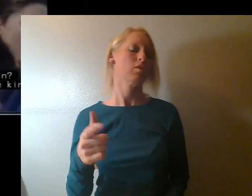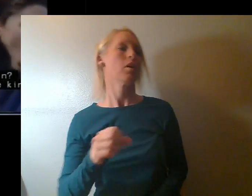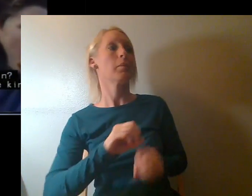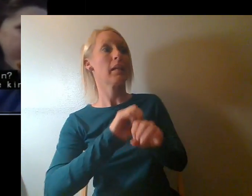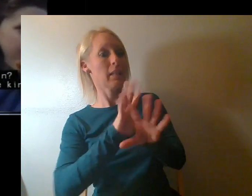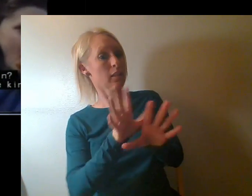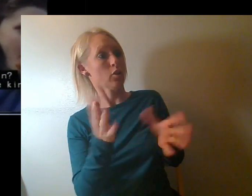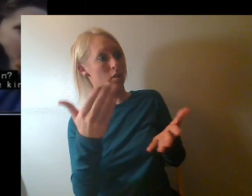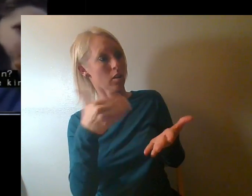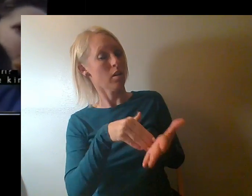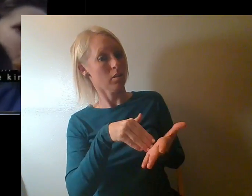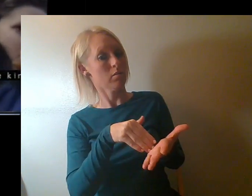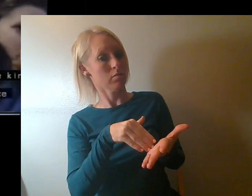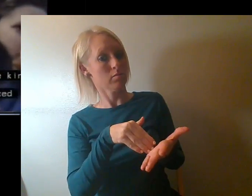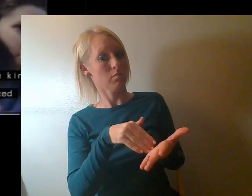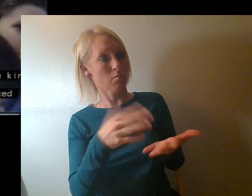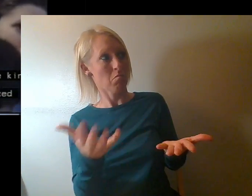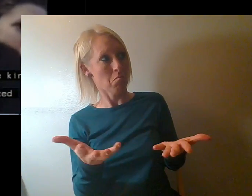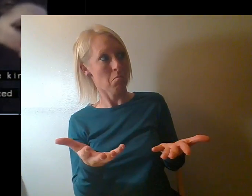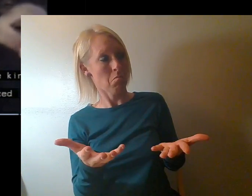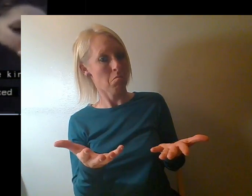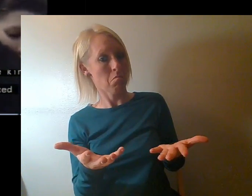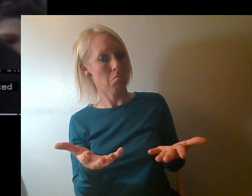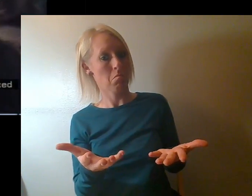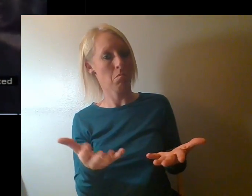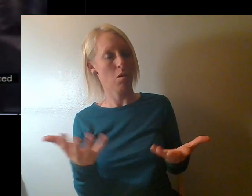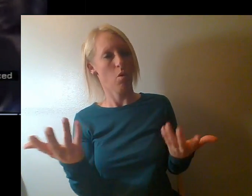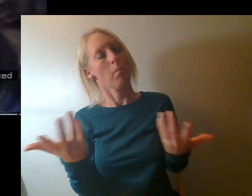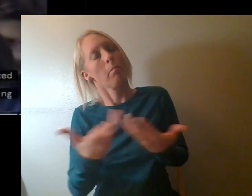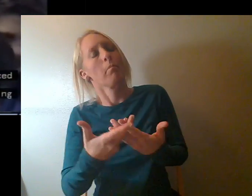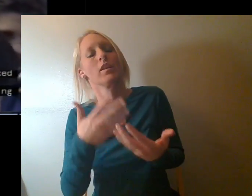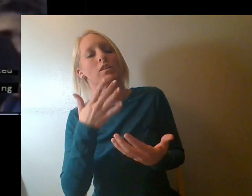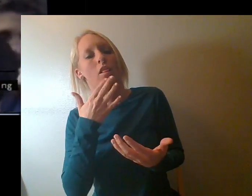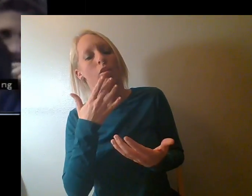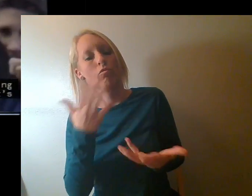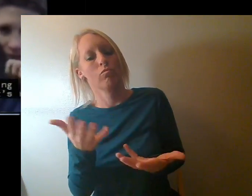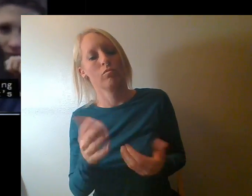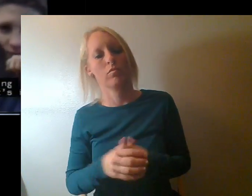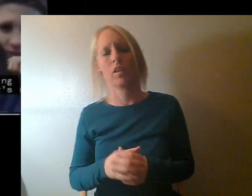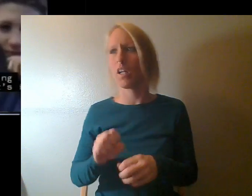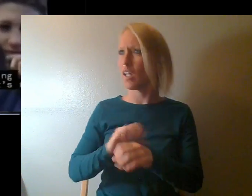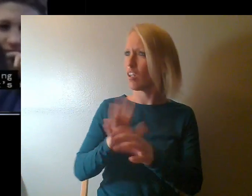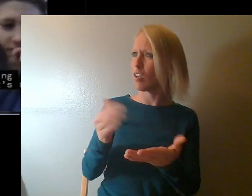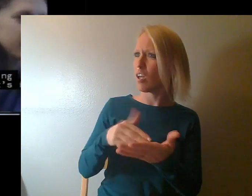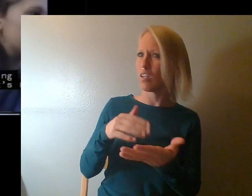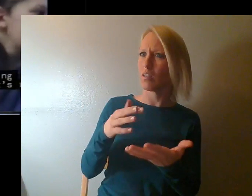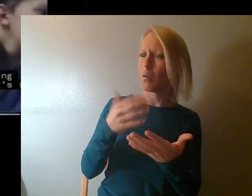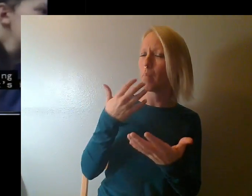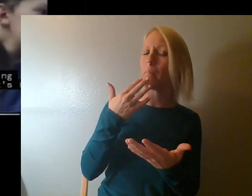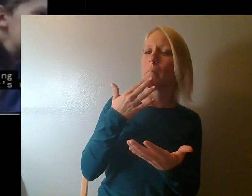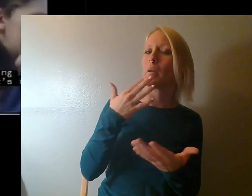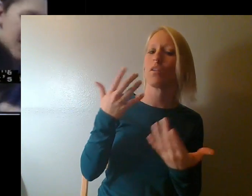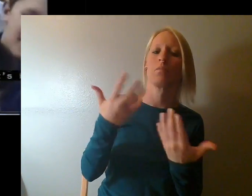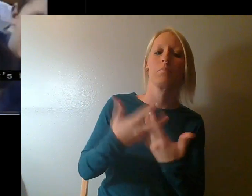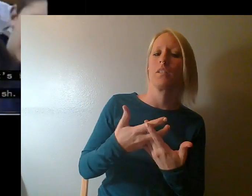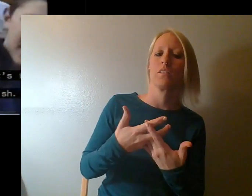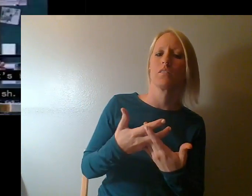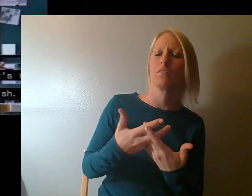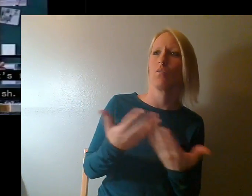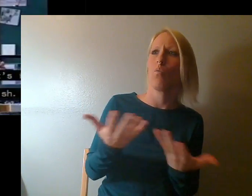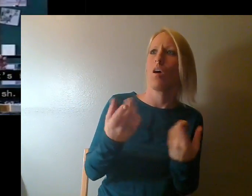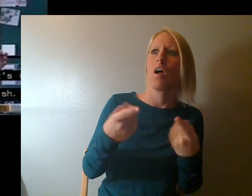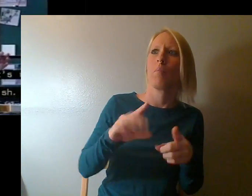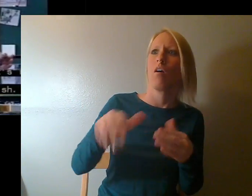of a mixed color. It would be sort of a mixed color. So you're saying what's going to happen to all this red that's in here? It's just going to turn sort of